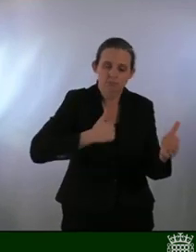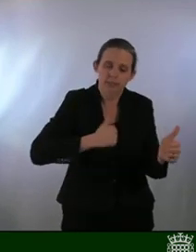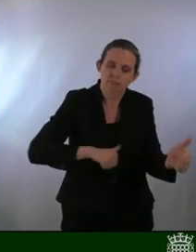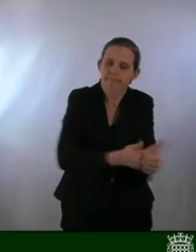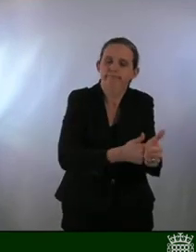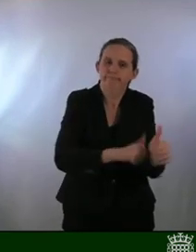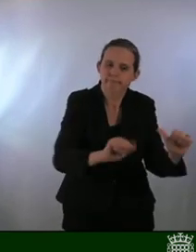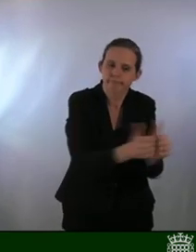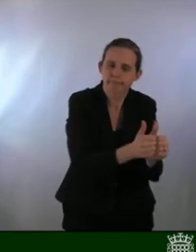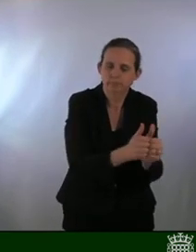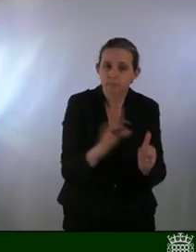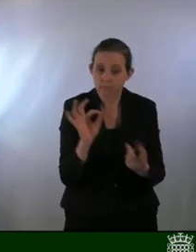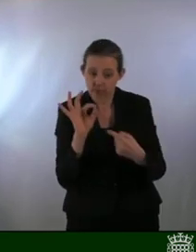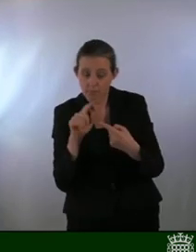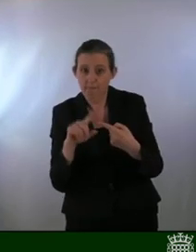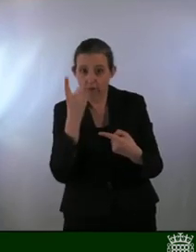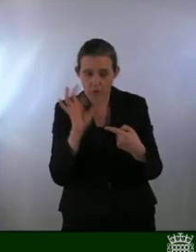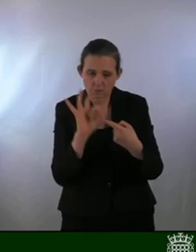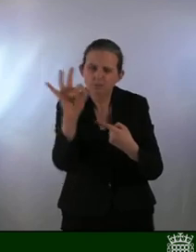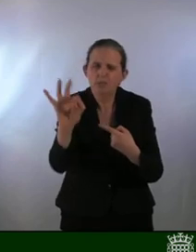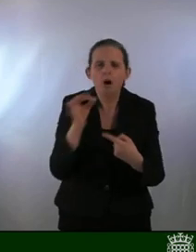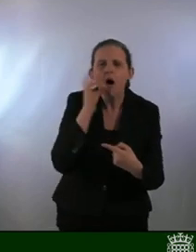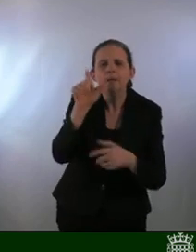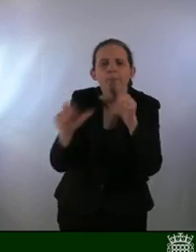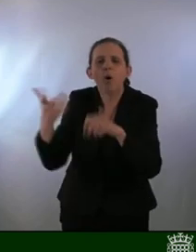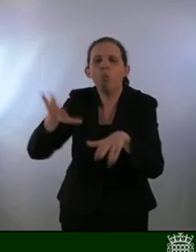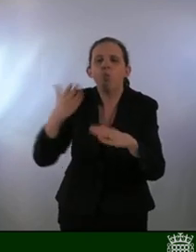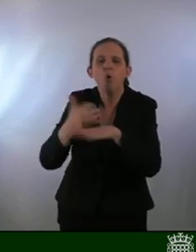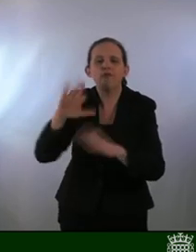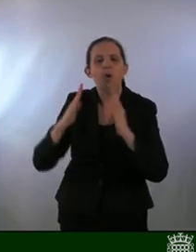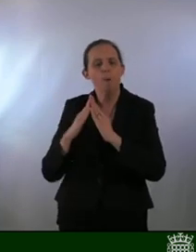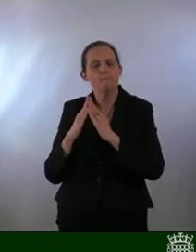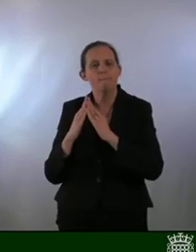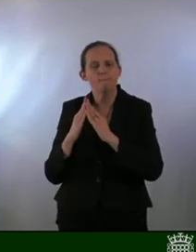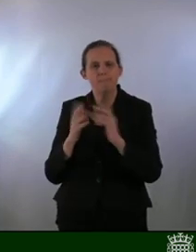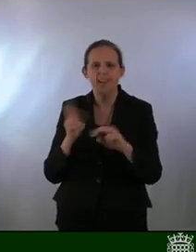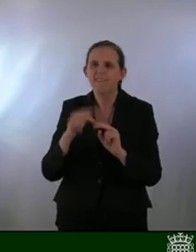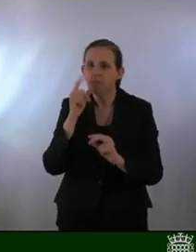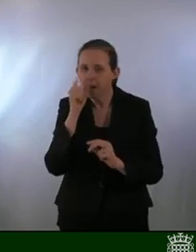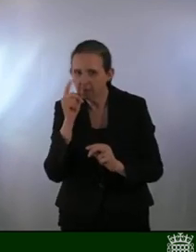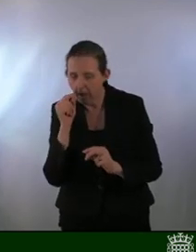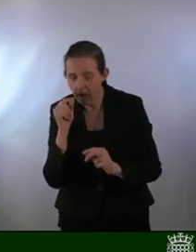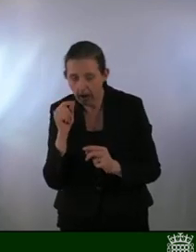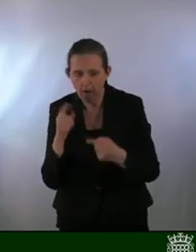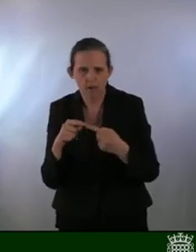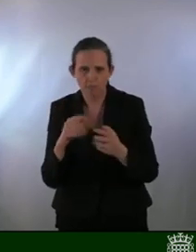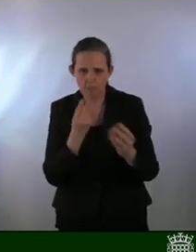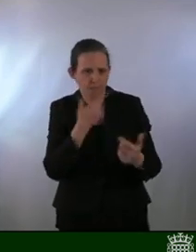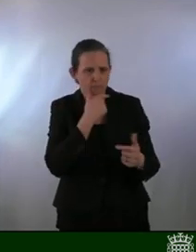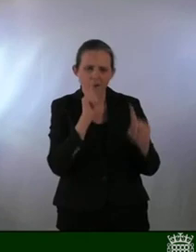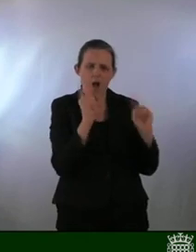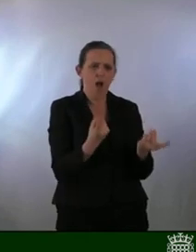asking people to work from home if they can, what is the advice to those who are not able to work from